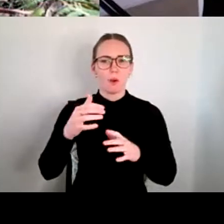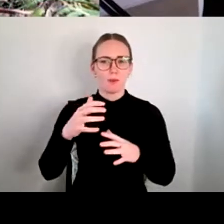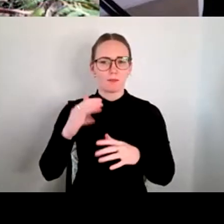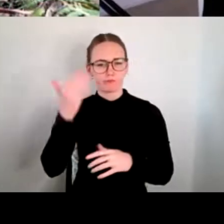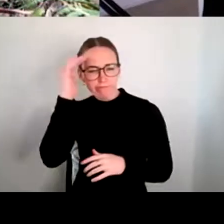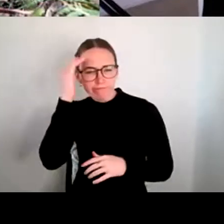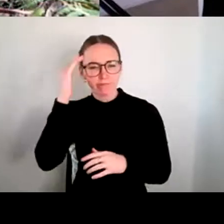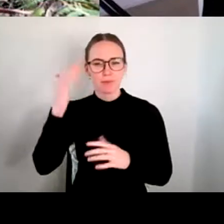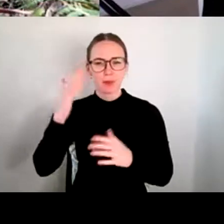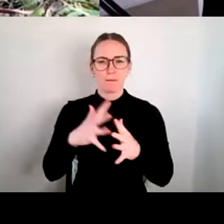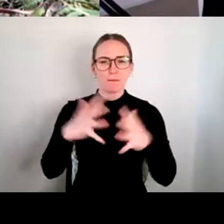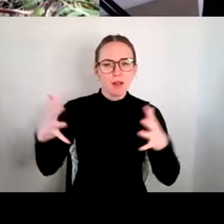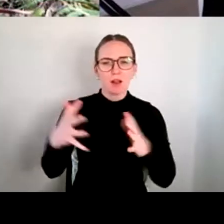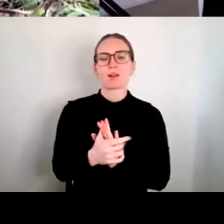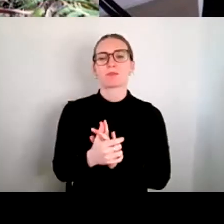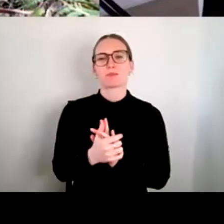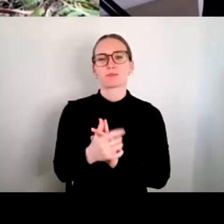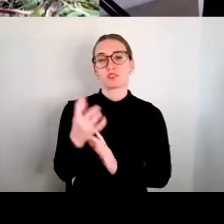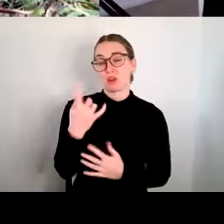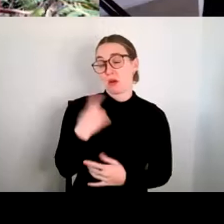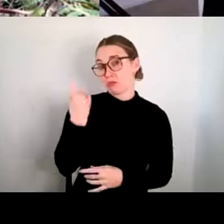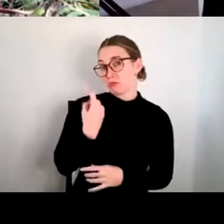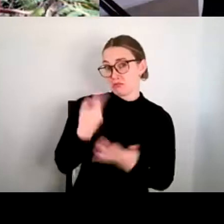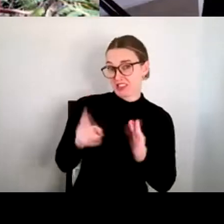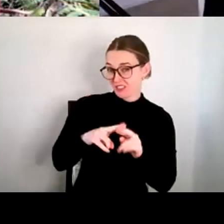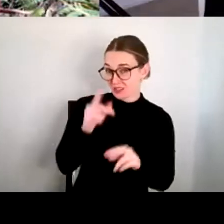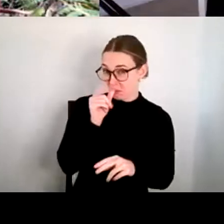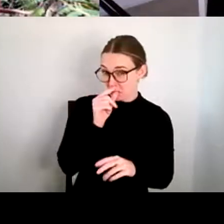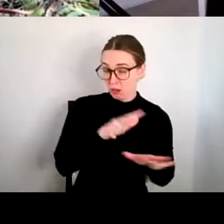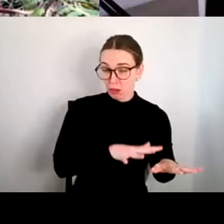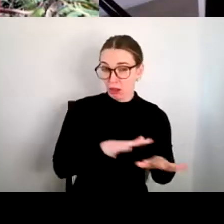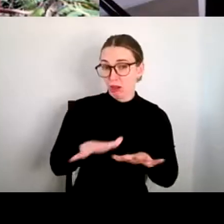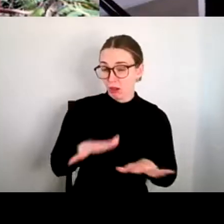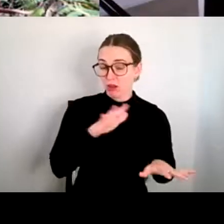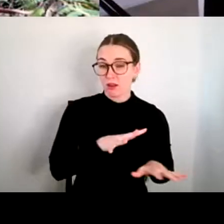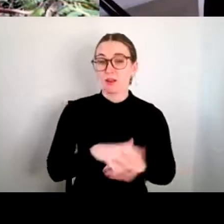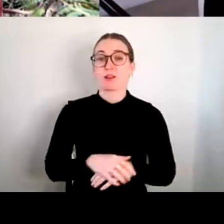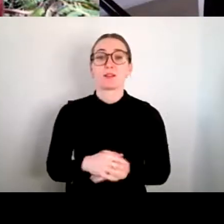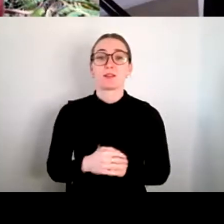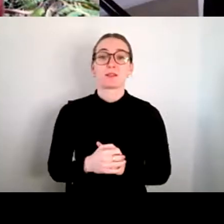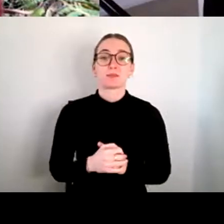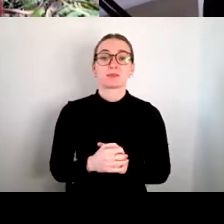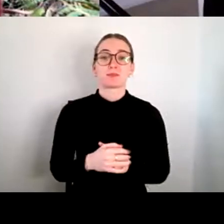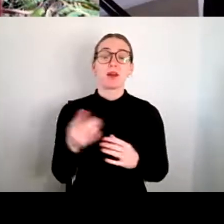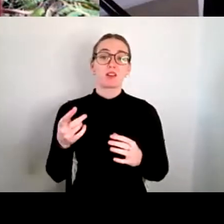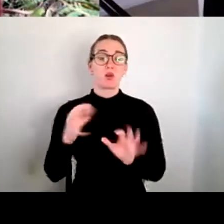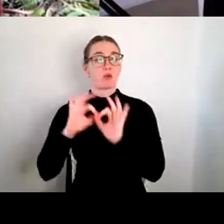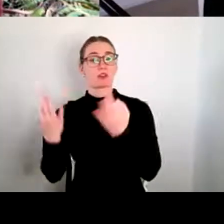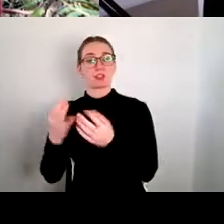So yeah, I wonder if it's possible. From an organisational perspective, I